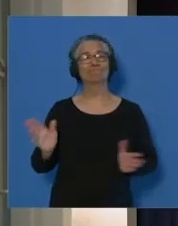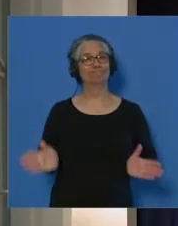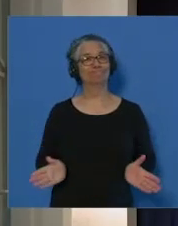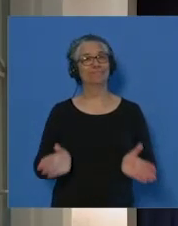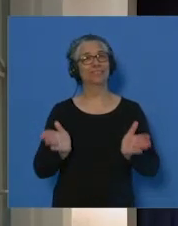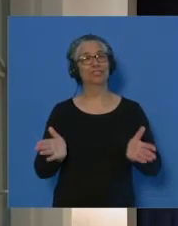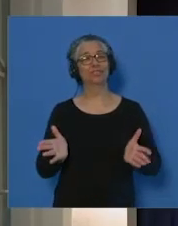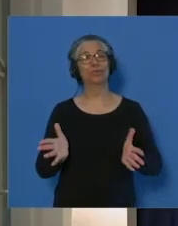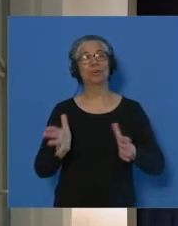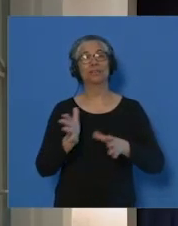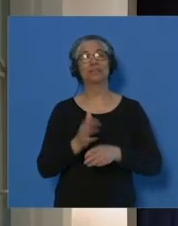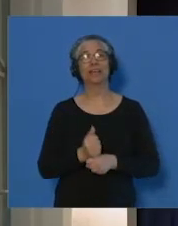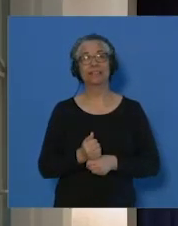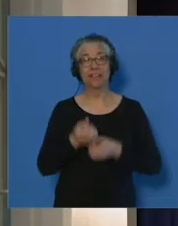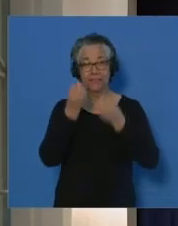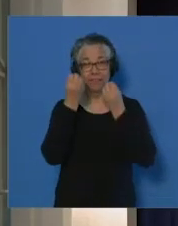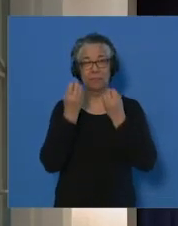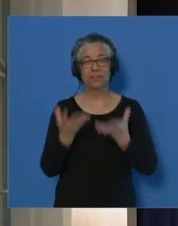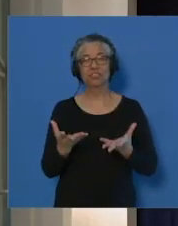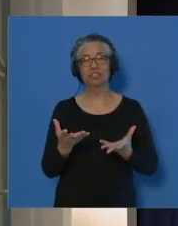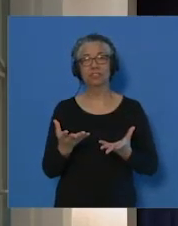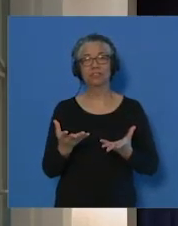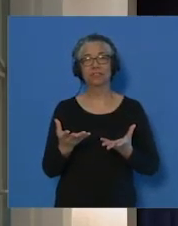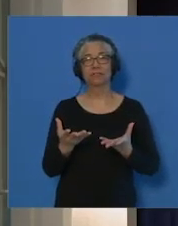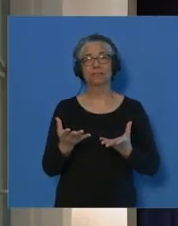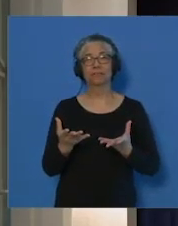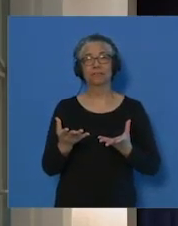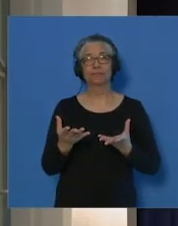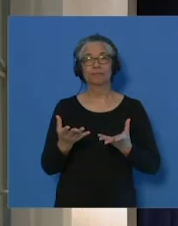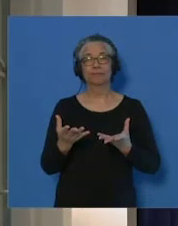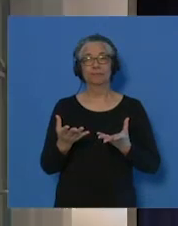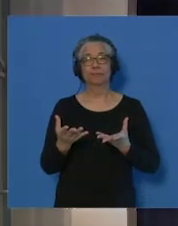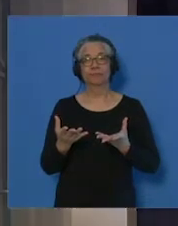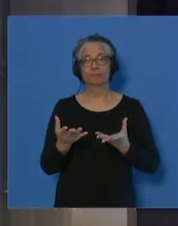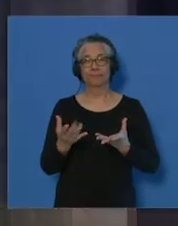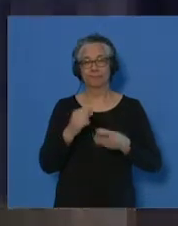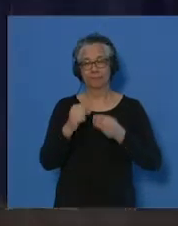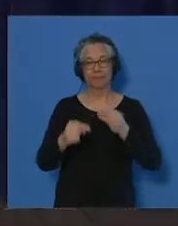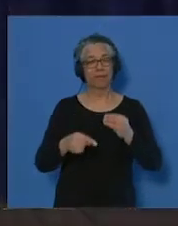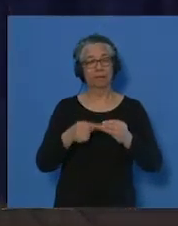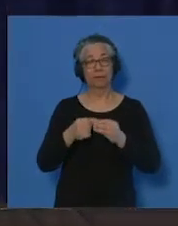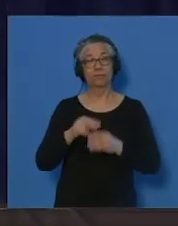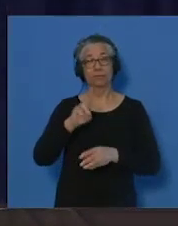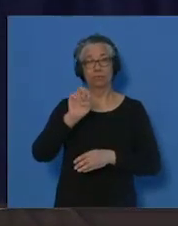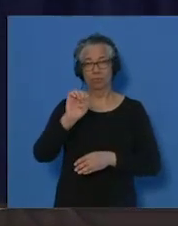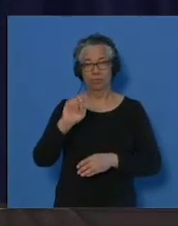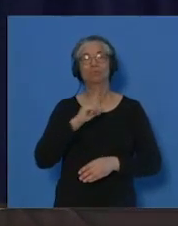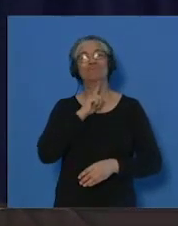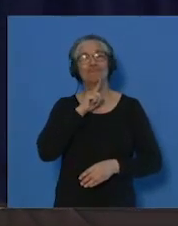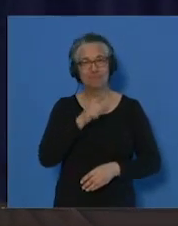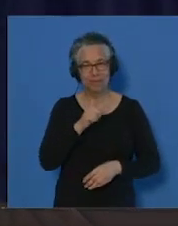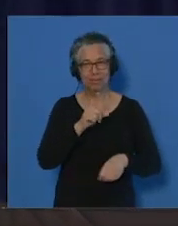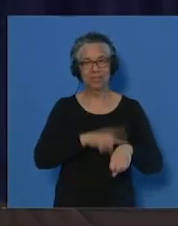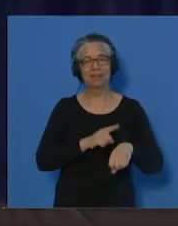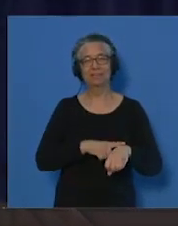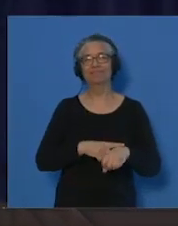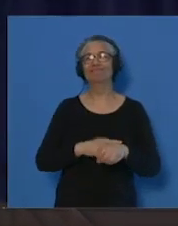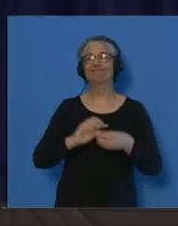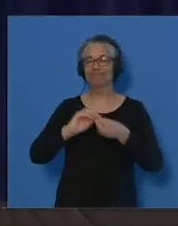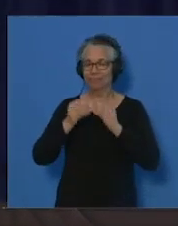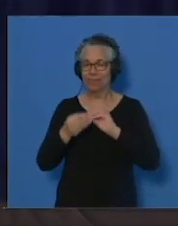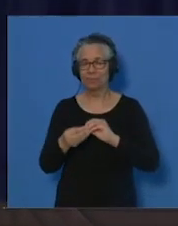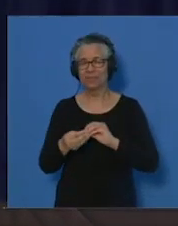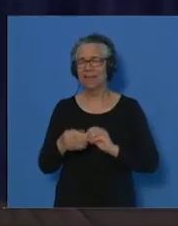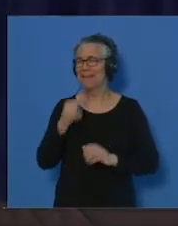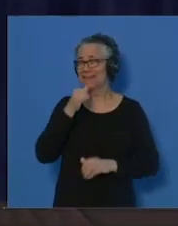encouraging to get that particular information regarding our real-time reproductive number. Yesterday